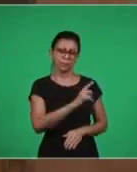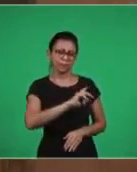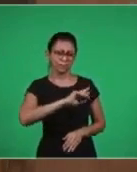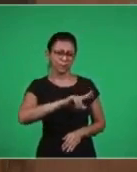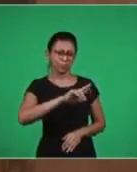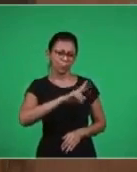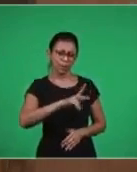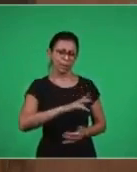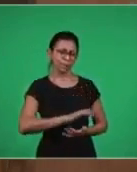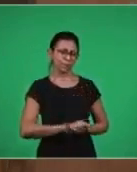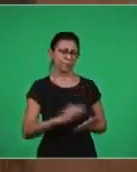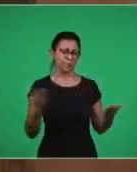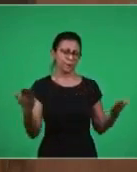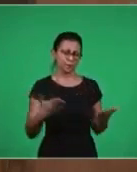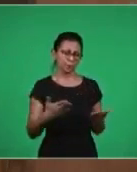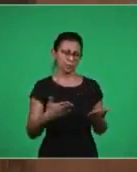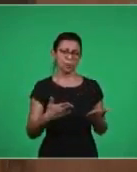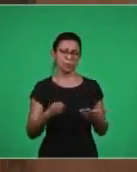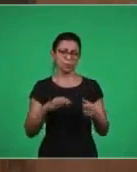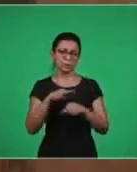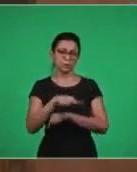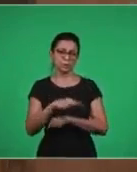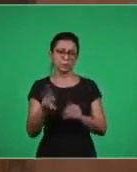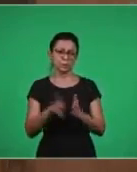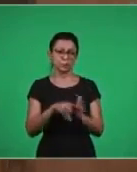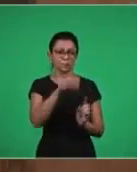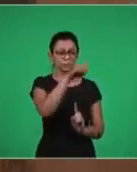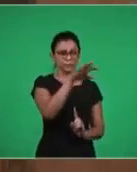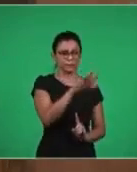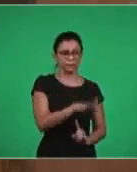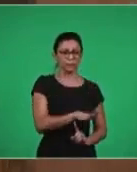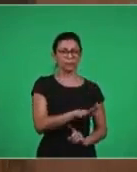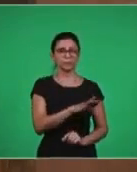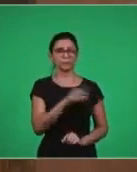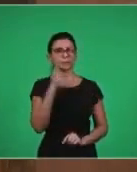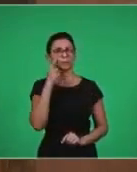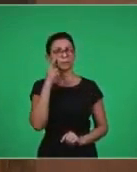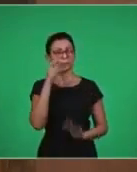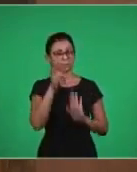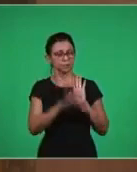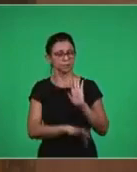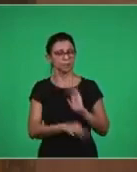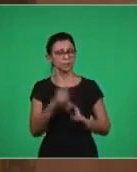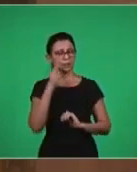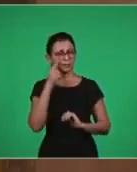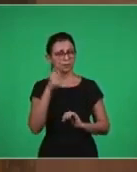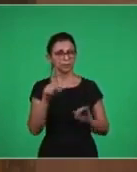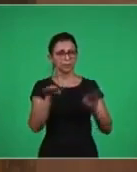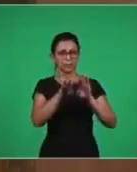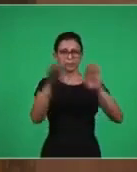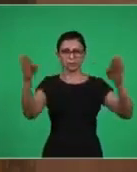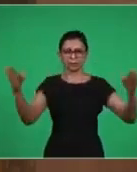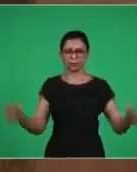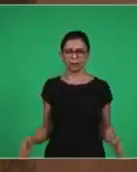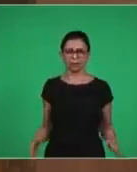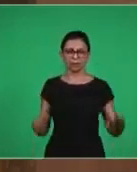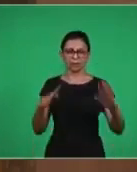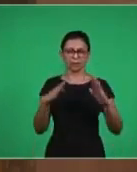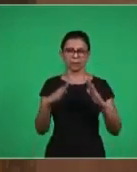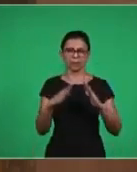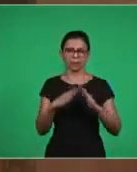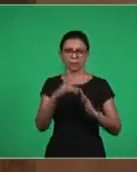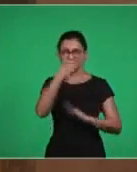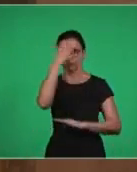the work of the Holy Spirit, is not of a law, it was a grace. So see the context that you're going to see. He was in a dinner in the house of the Pharisees, and he